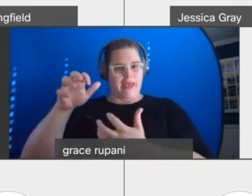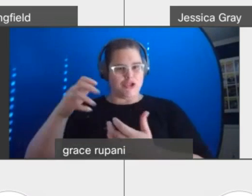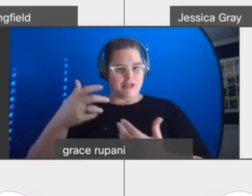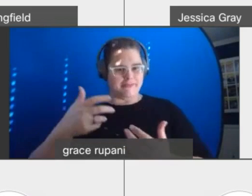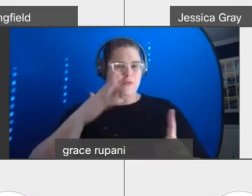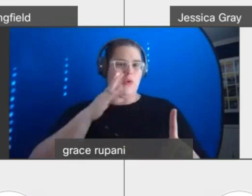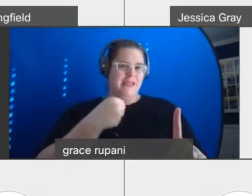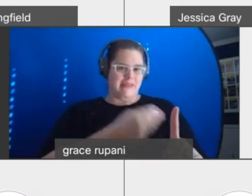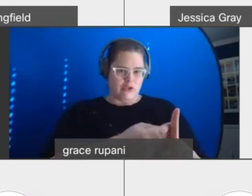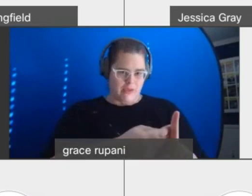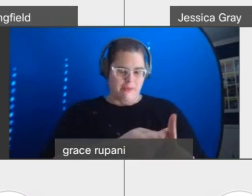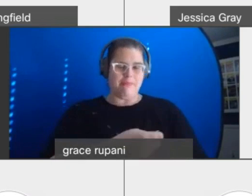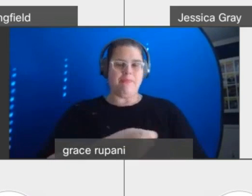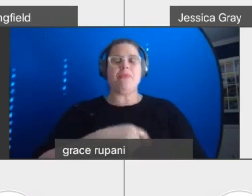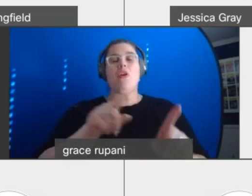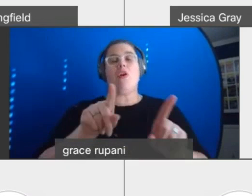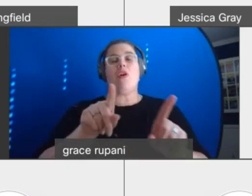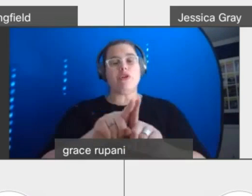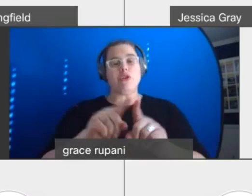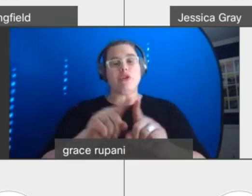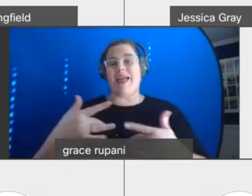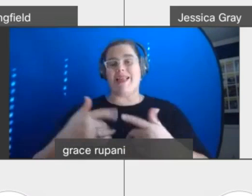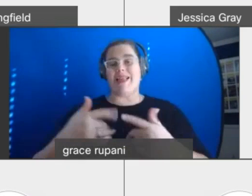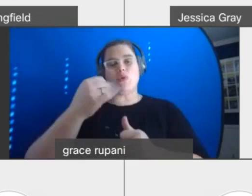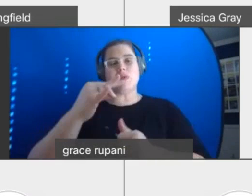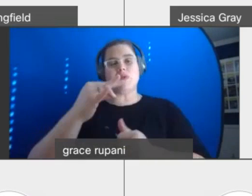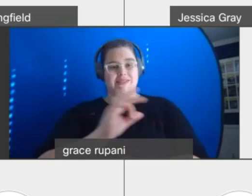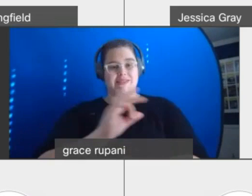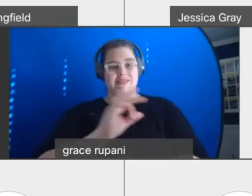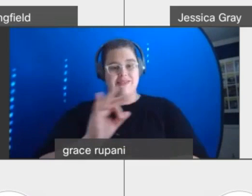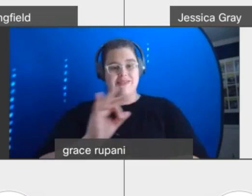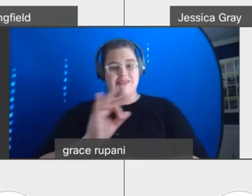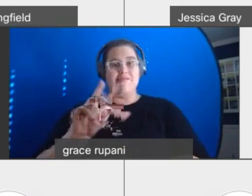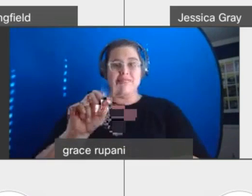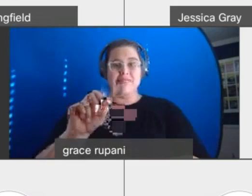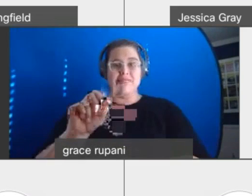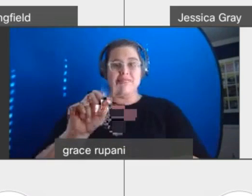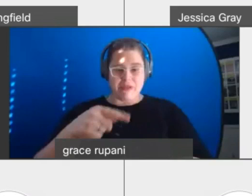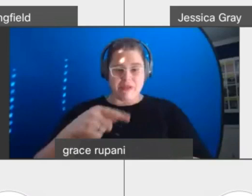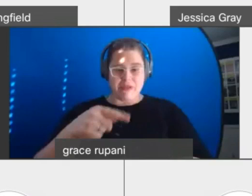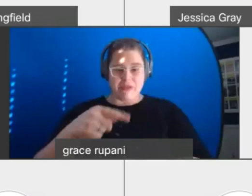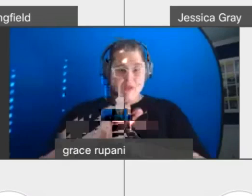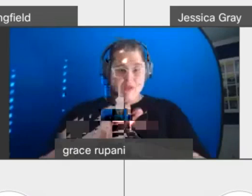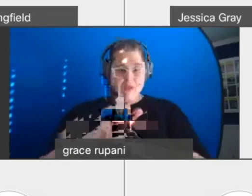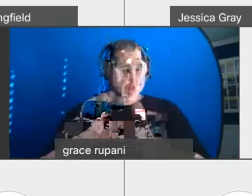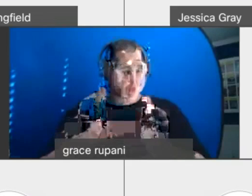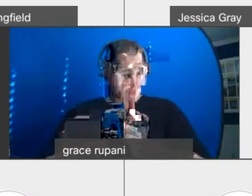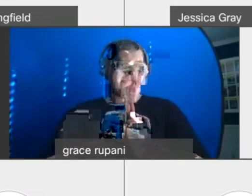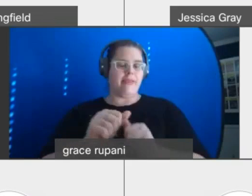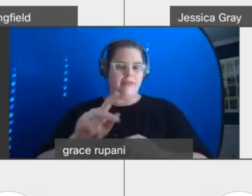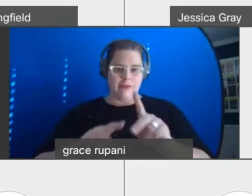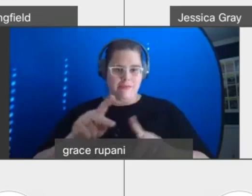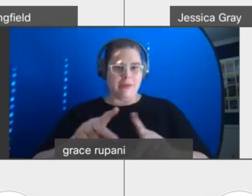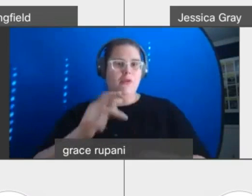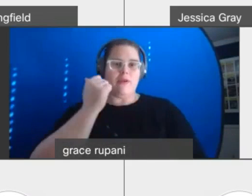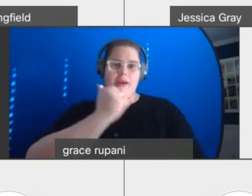as well as likely most of the staff, the DSPs, who work with people